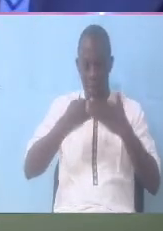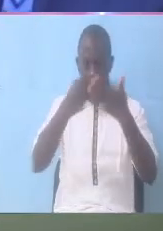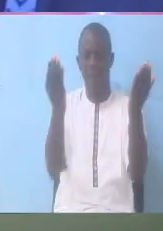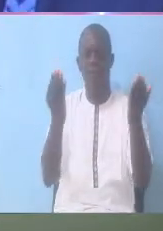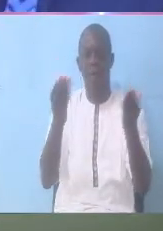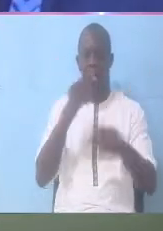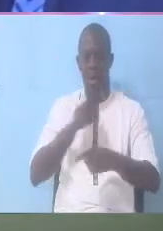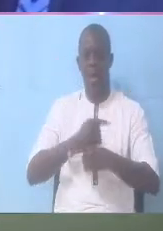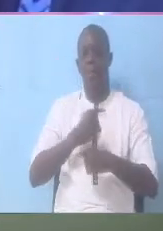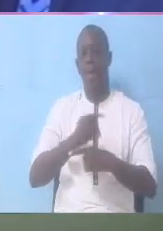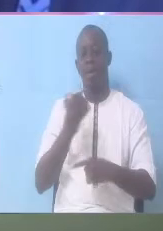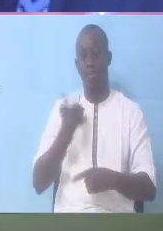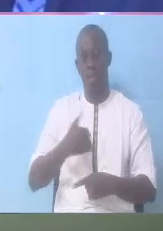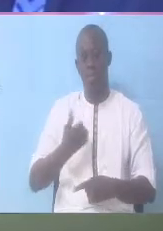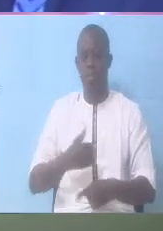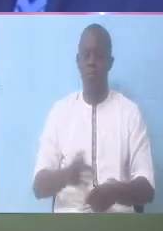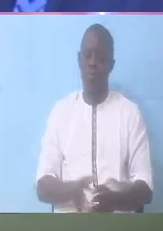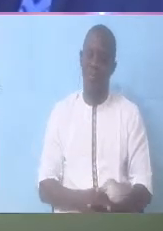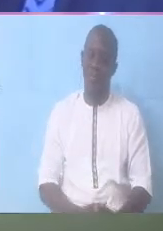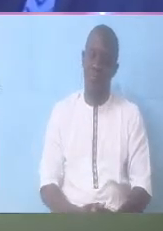Yes, sir.